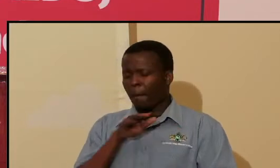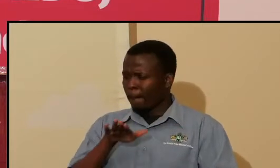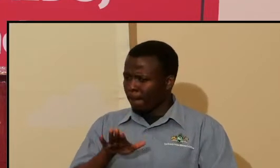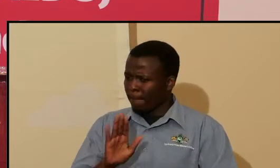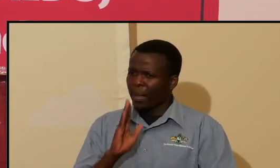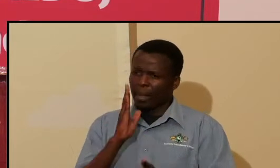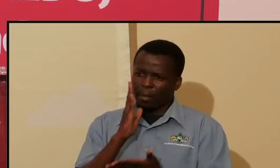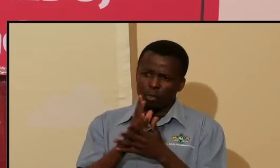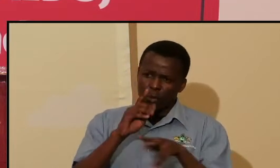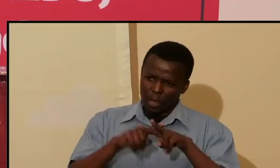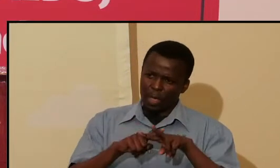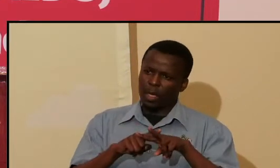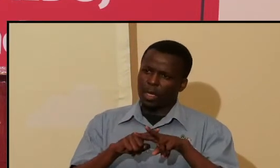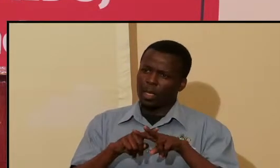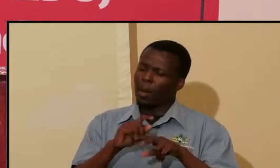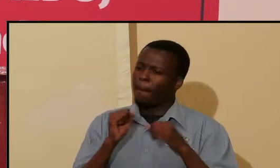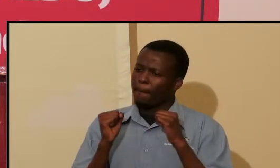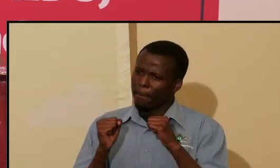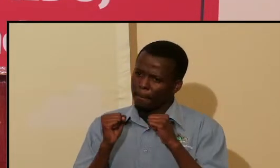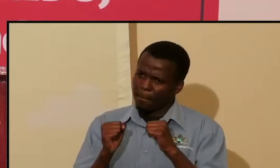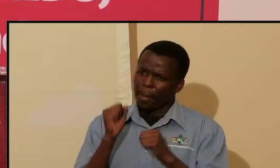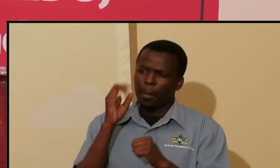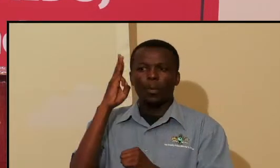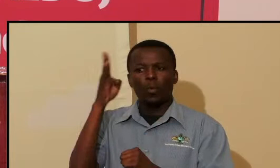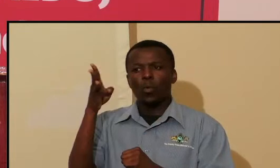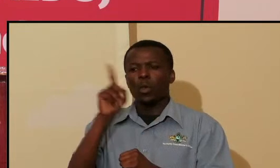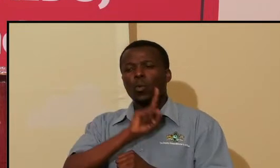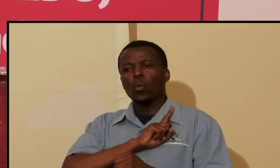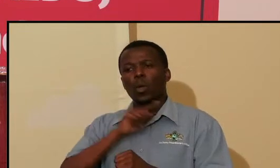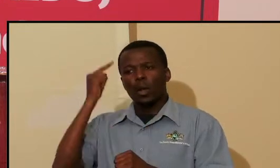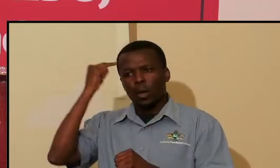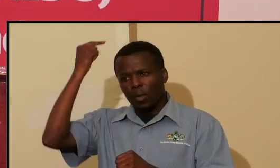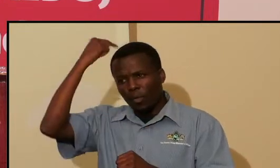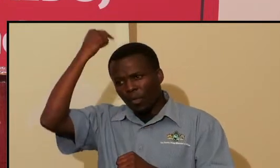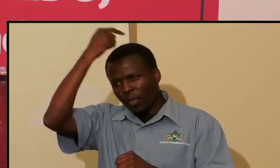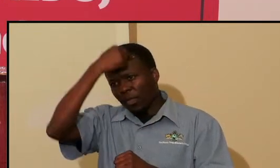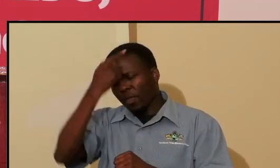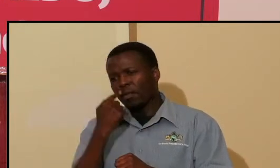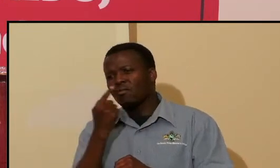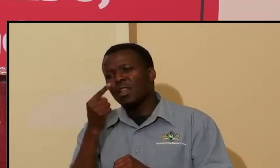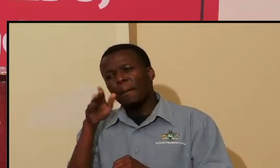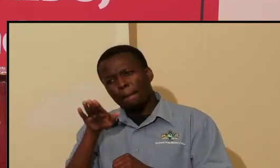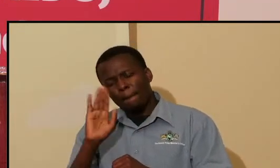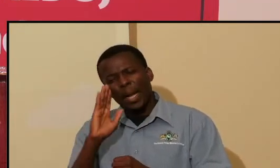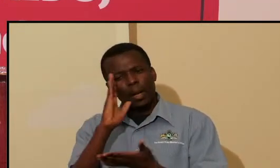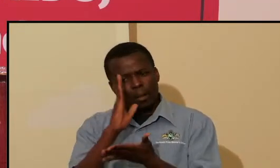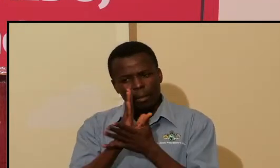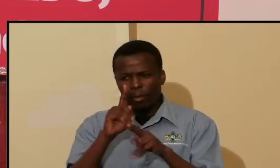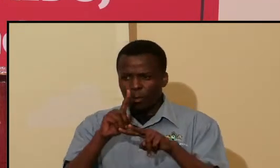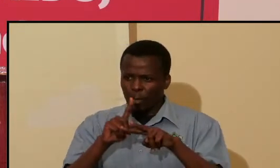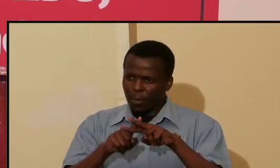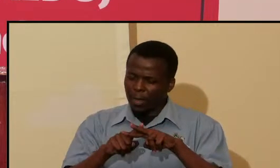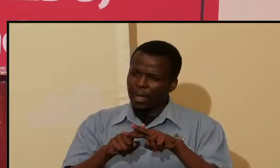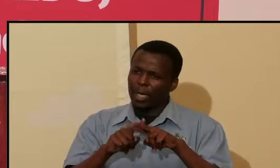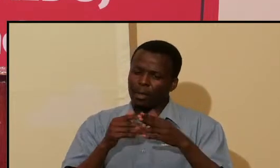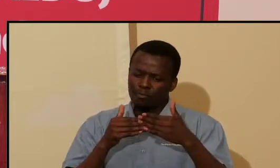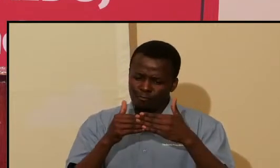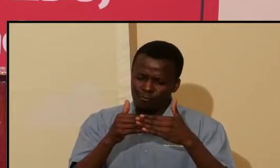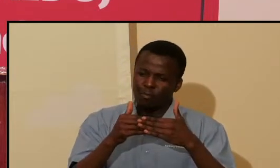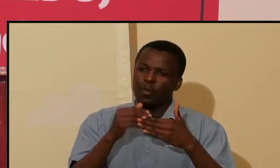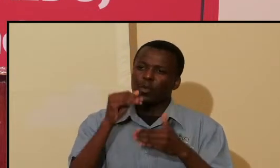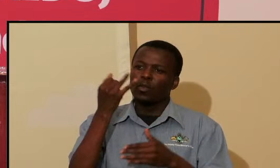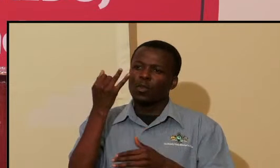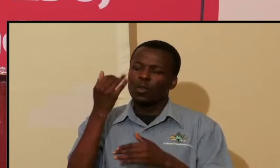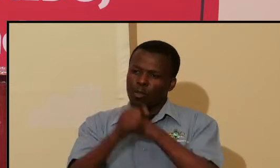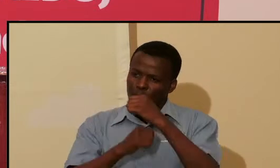happen as mandated by His Majesty, that we should end AIDS by 2022. And we think